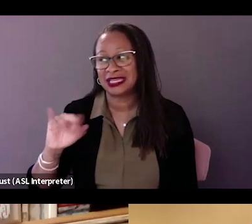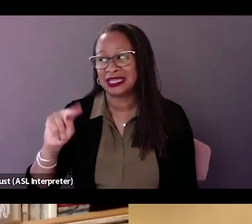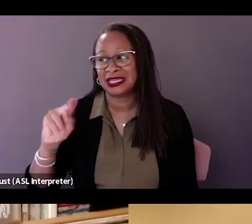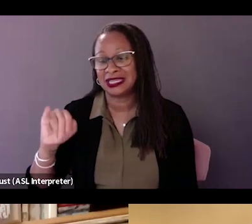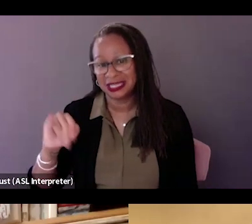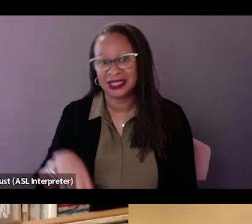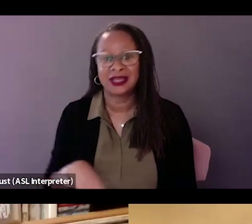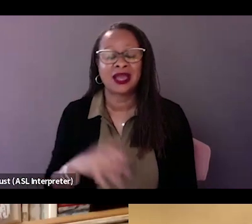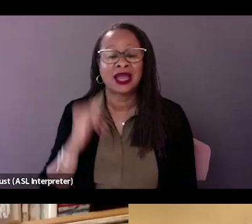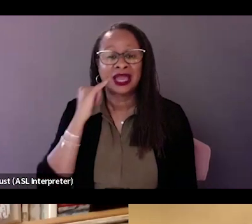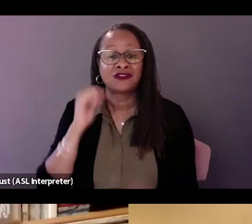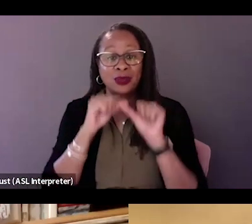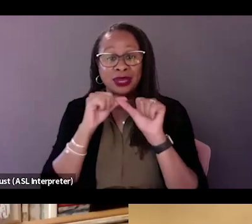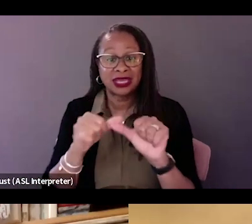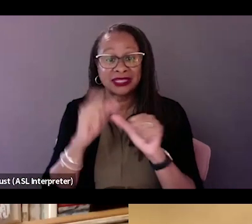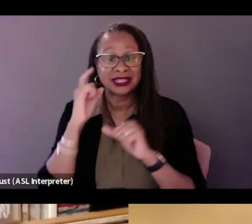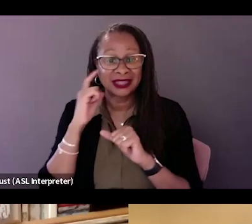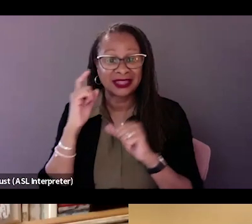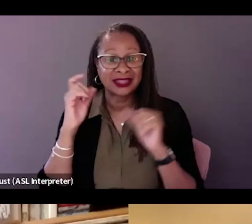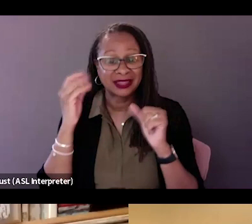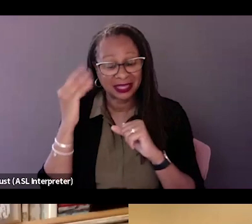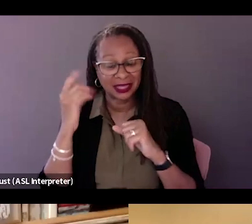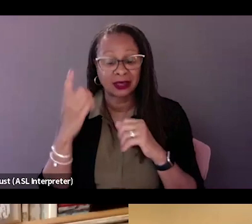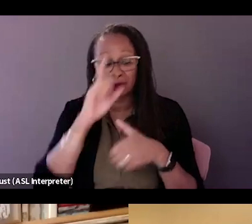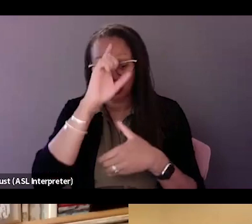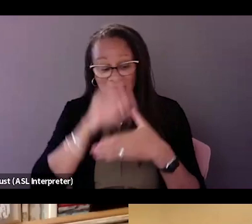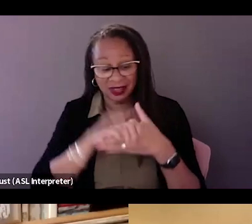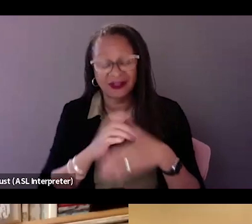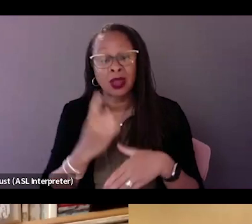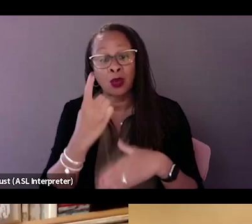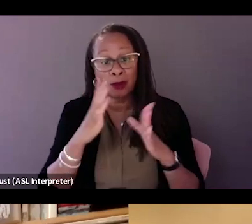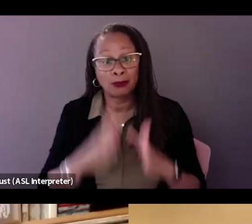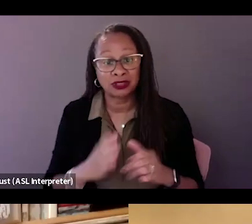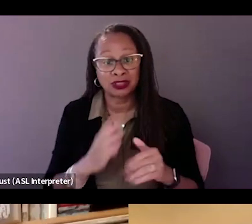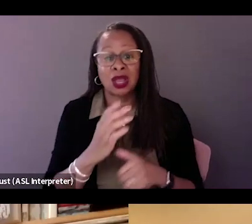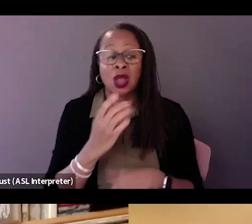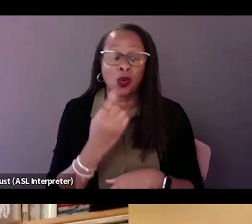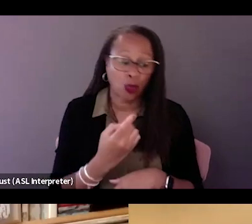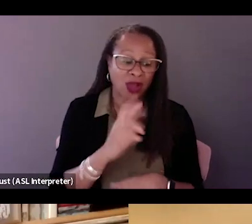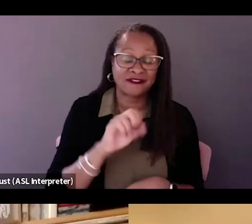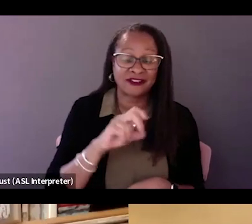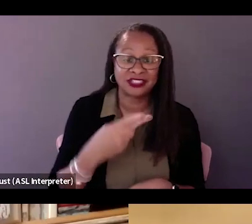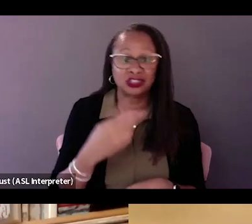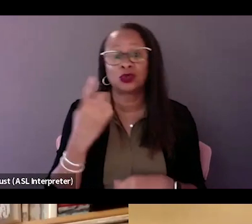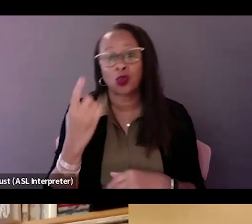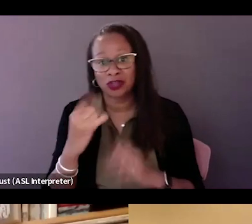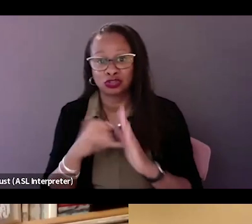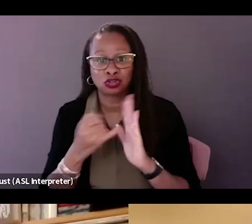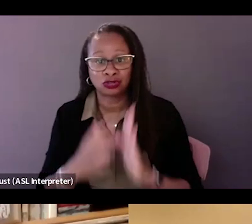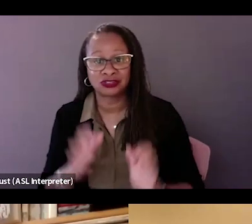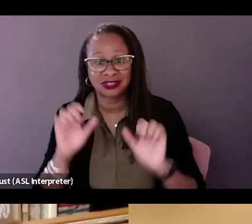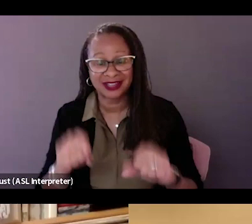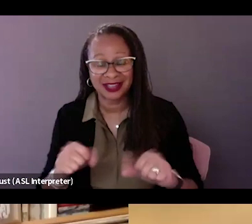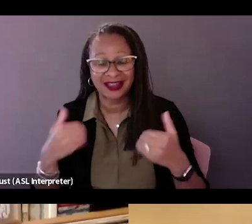if we keep thinking or keep believing that one person, one Ravish or one NDTV or one journalist will be able to sort